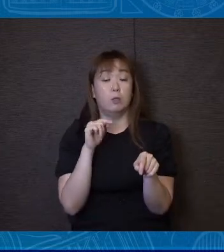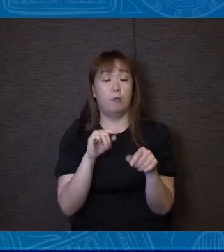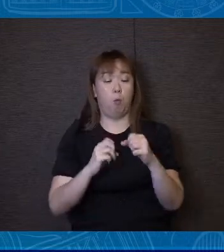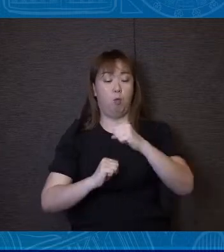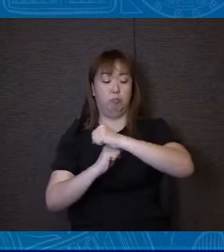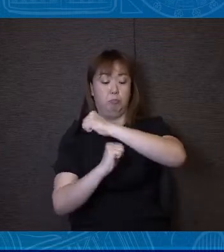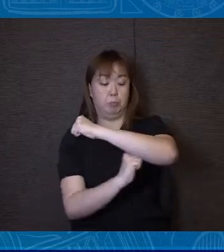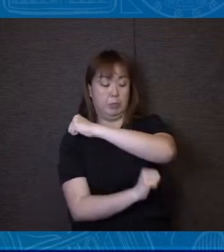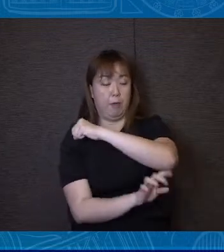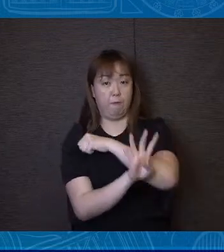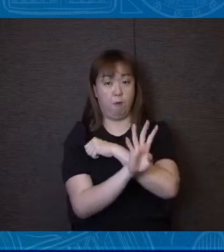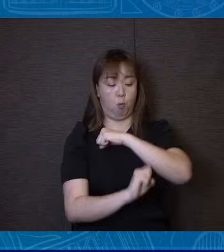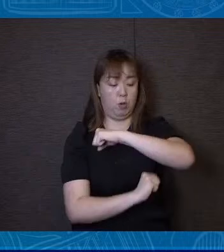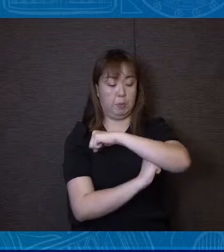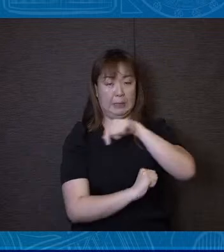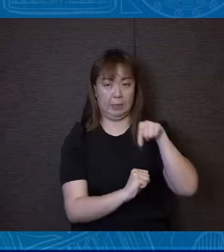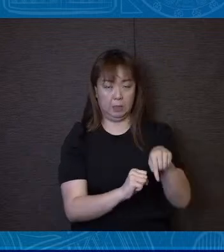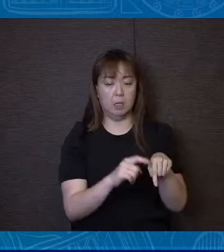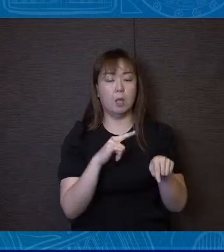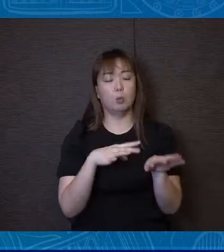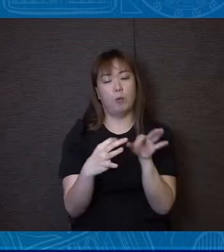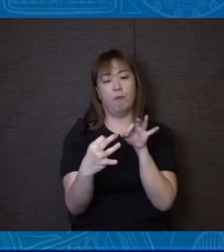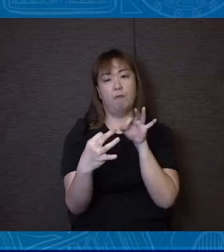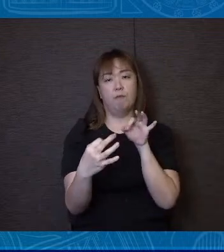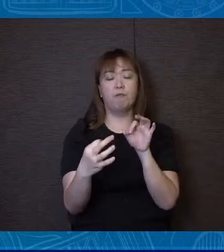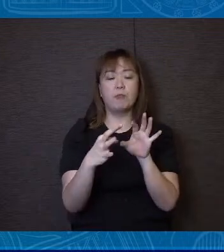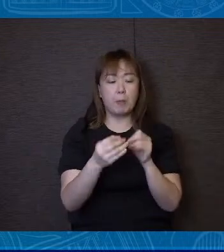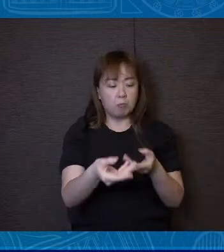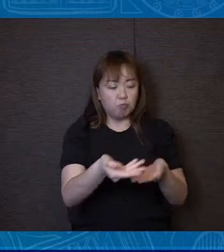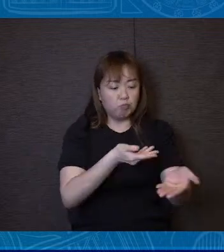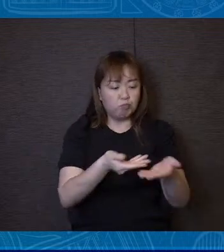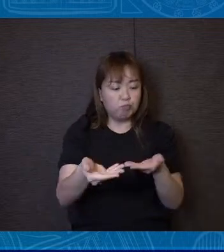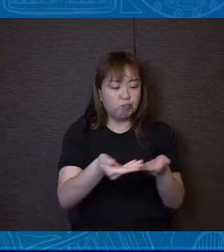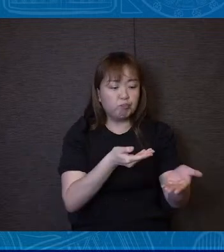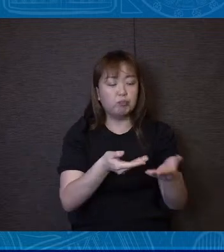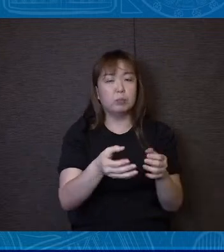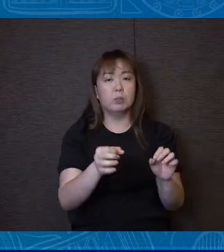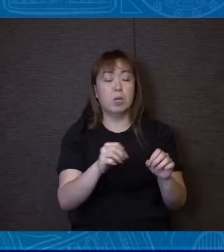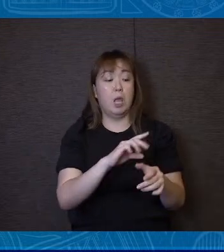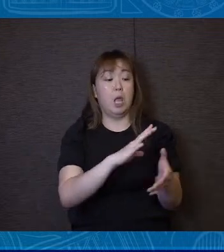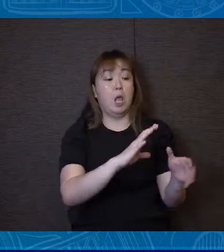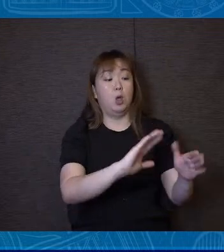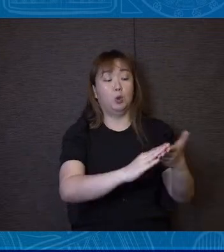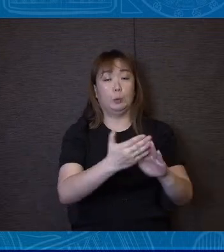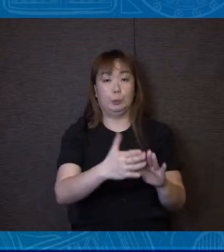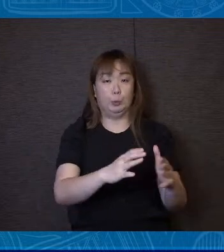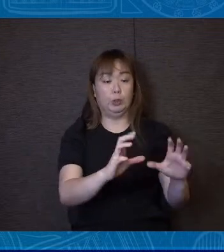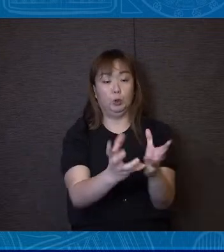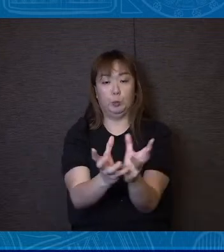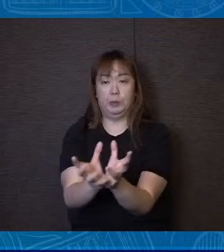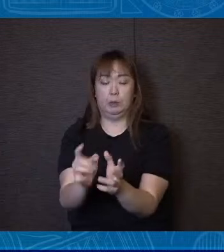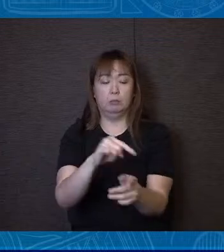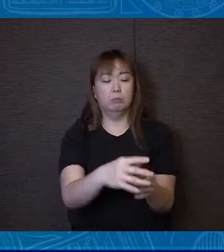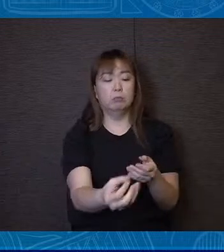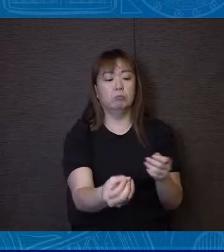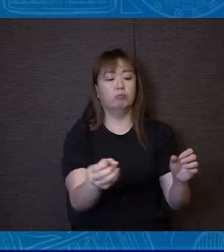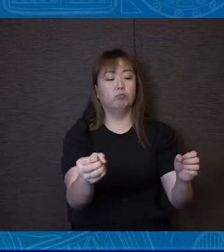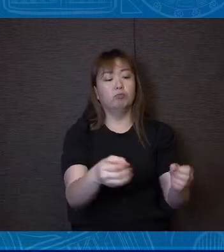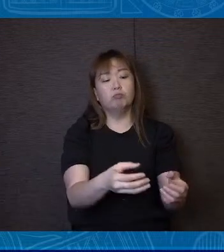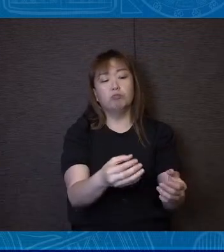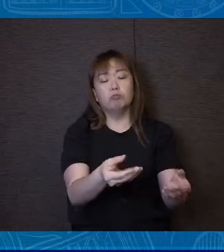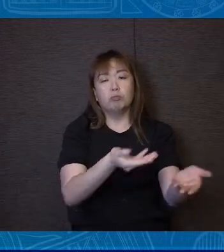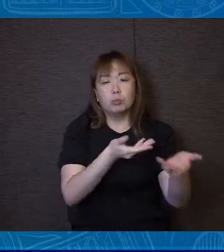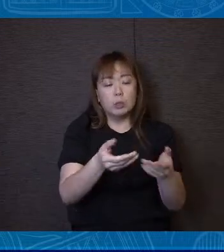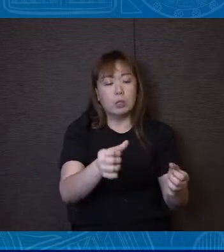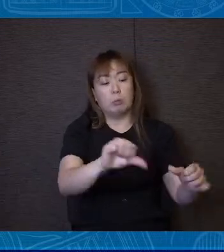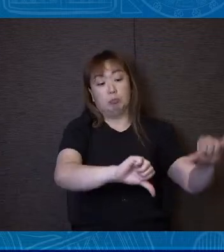about the communities and feedback mechanisms and making sure that the communities, the people at risk for whom this whole initiative is